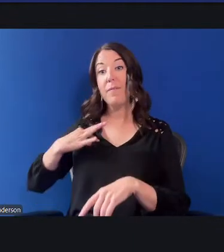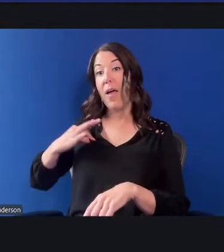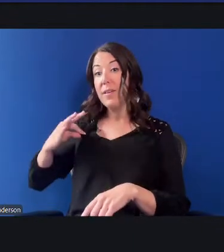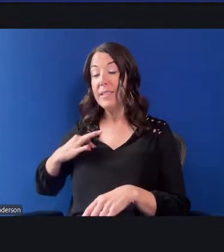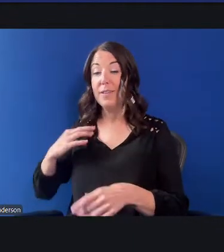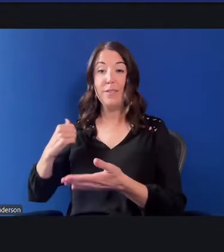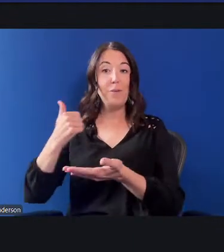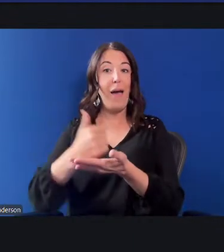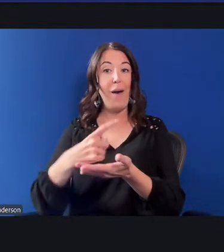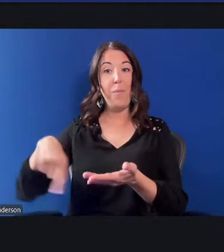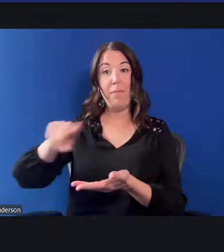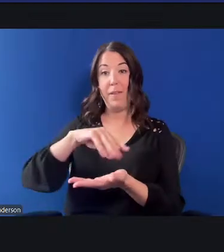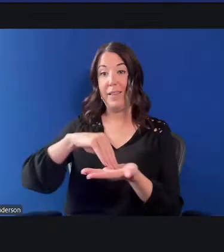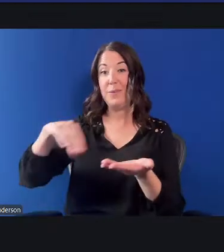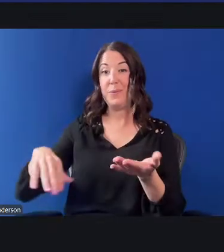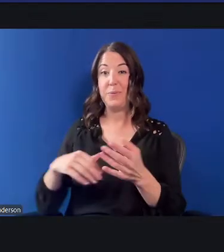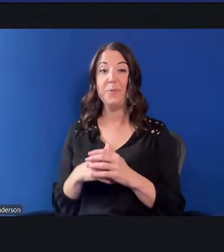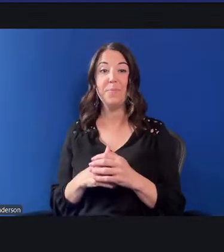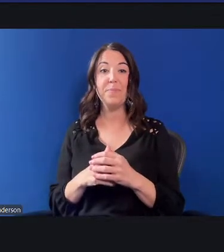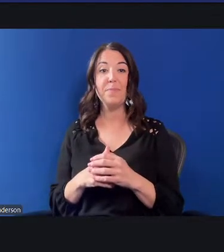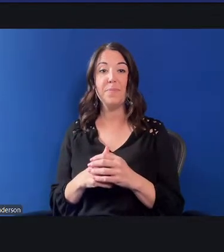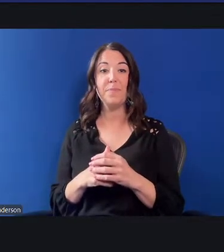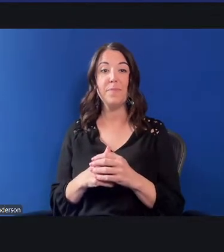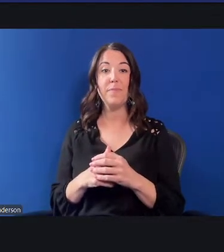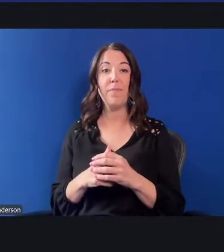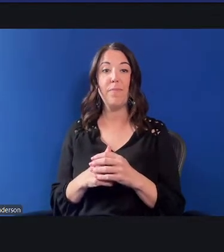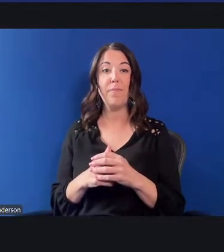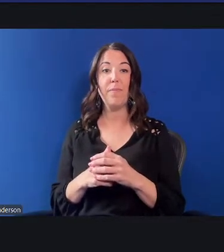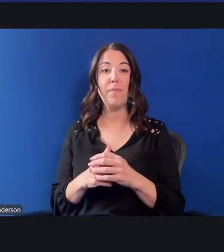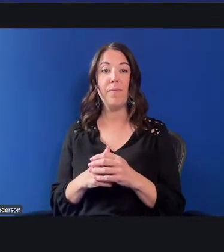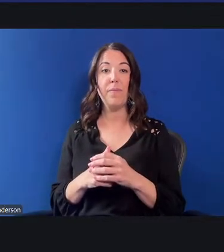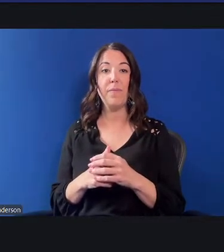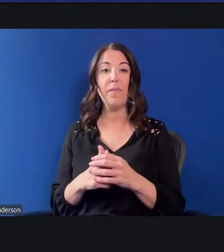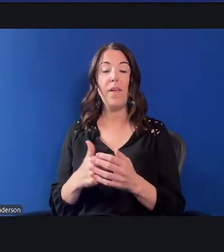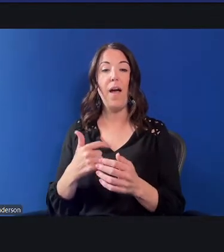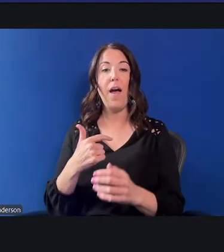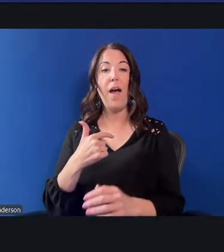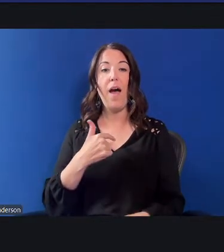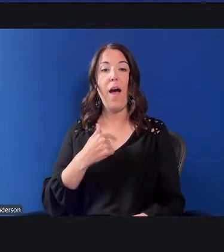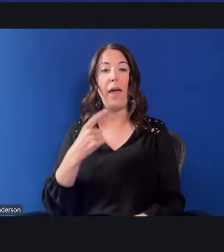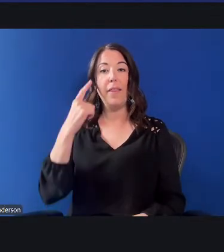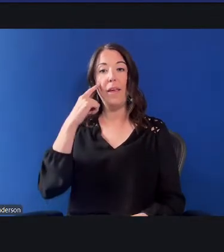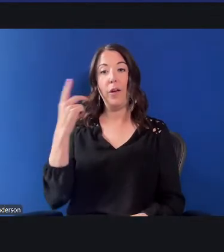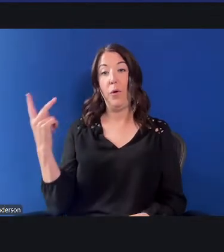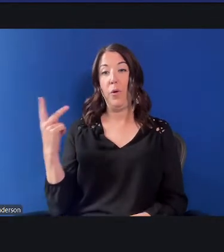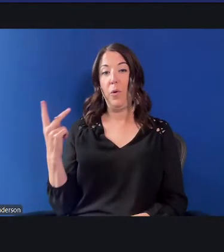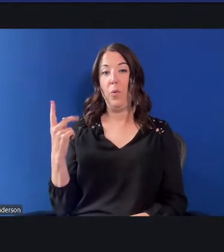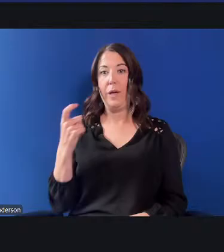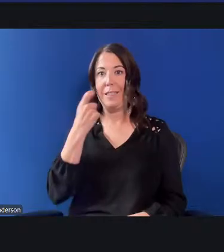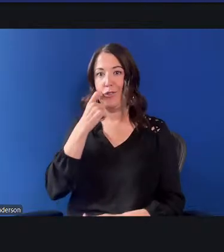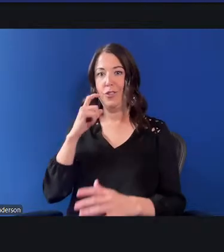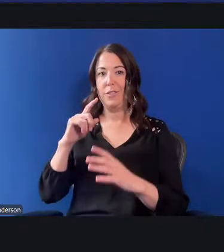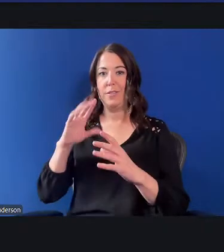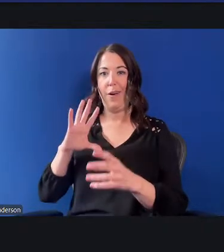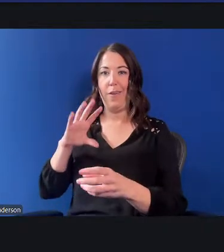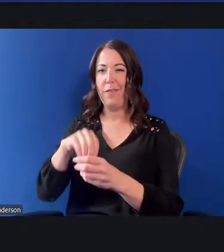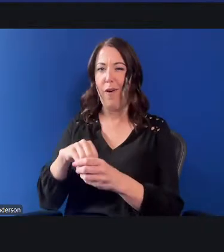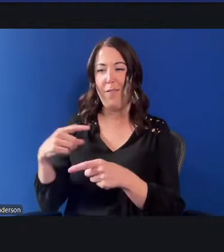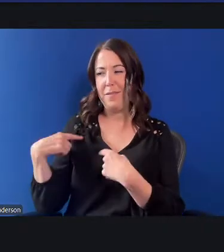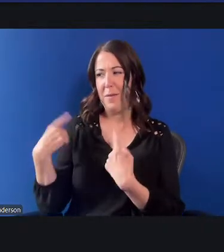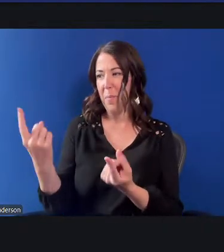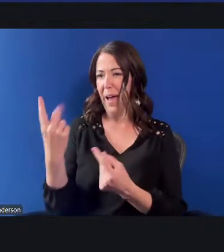kids. I think we've kind of just got involved with this type of stuff in the last couple of